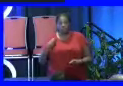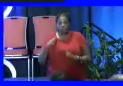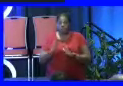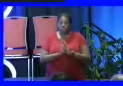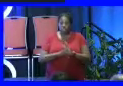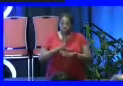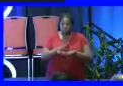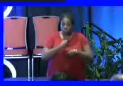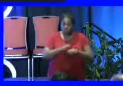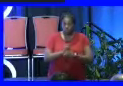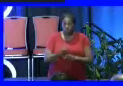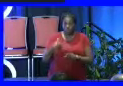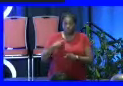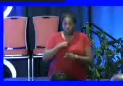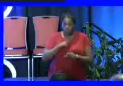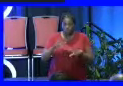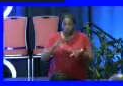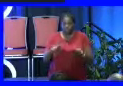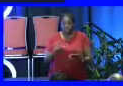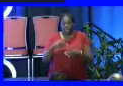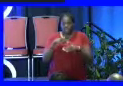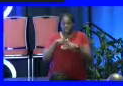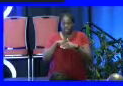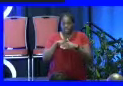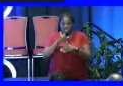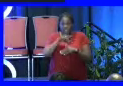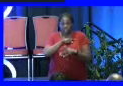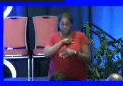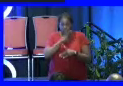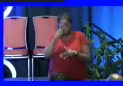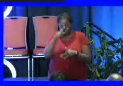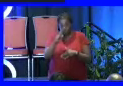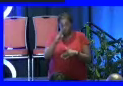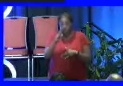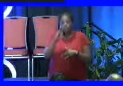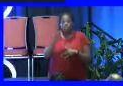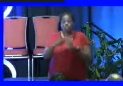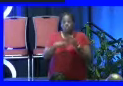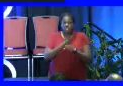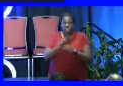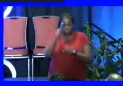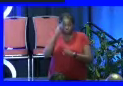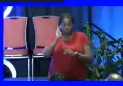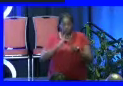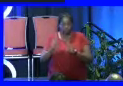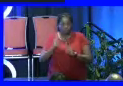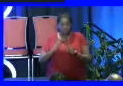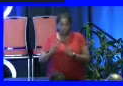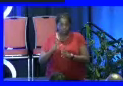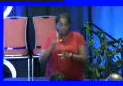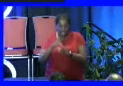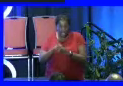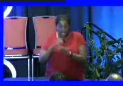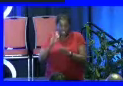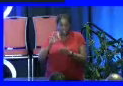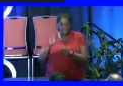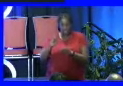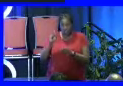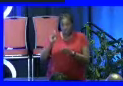policy. So we're granting continuous enrollment or continuous eligibility for 24 months for people who are in that file who